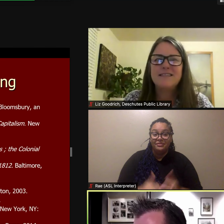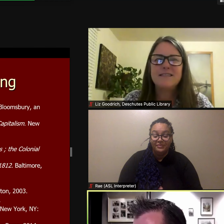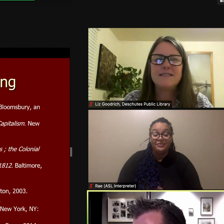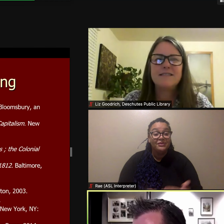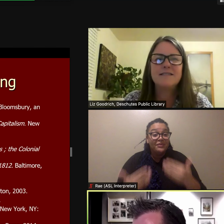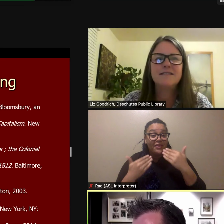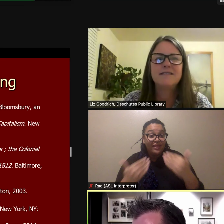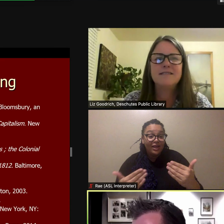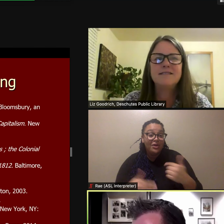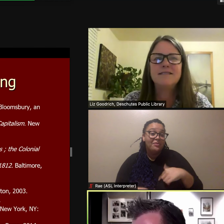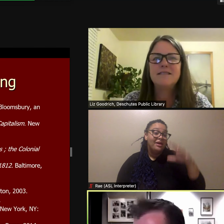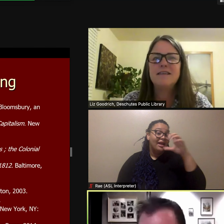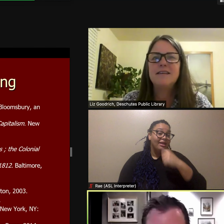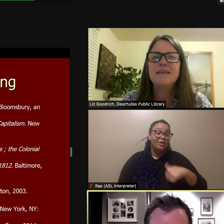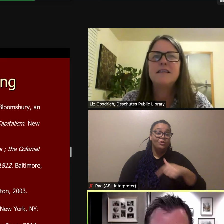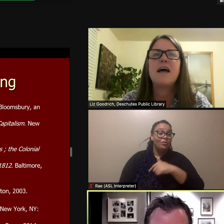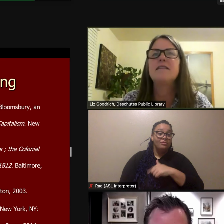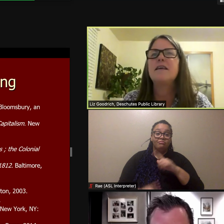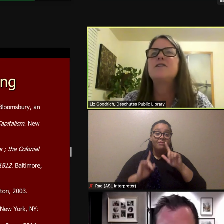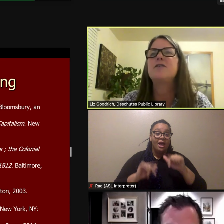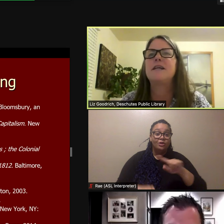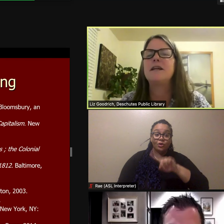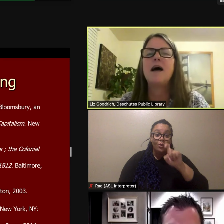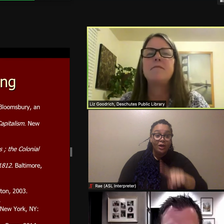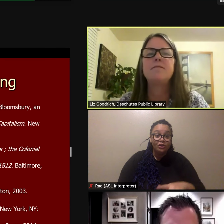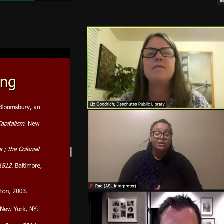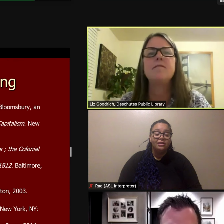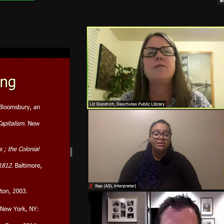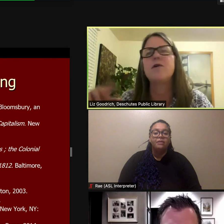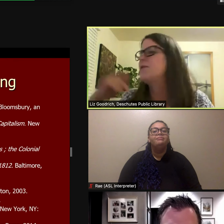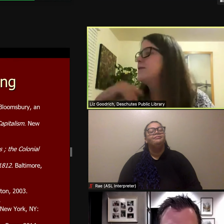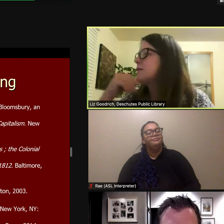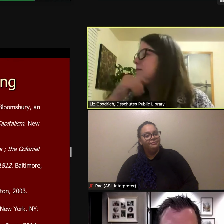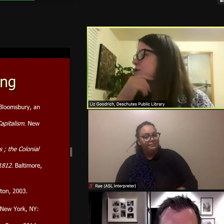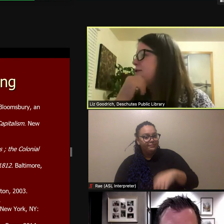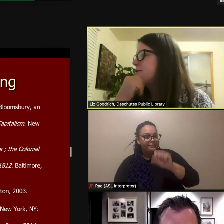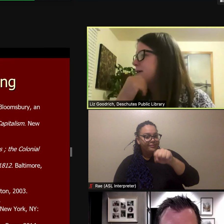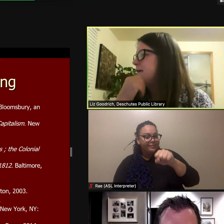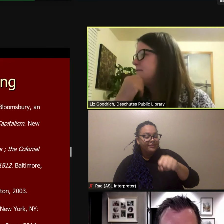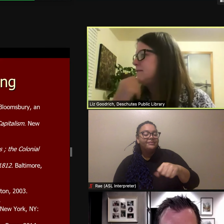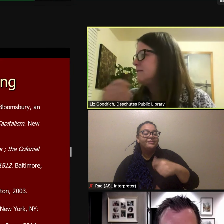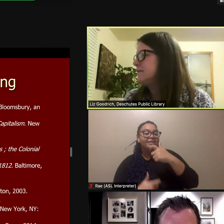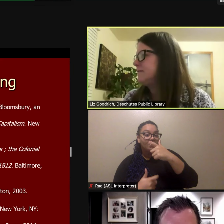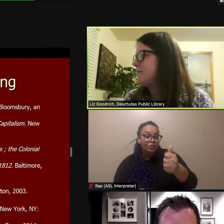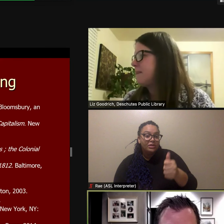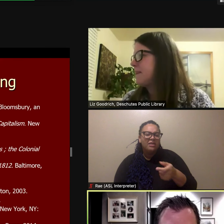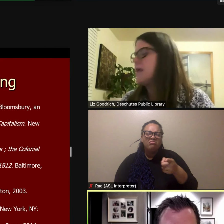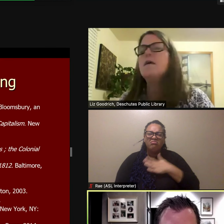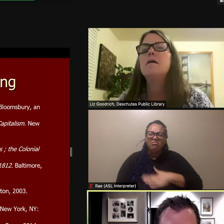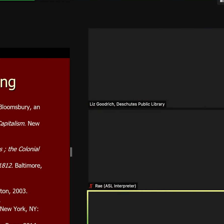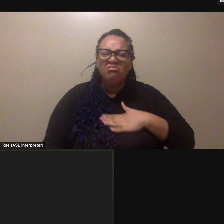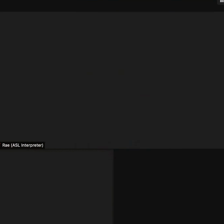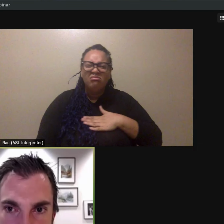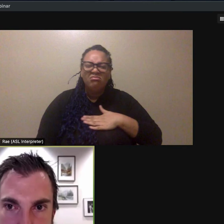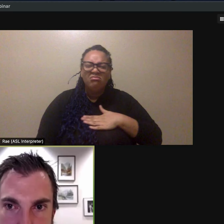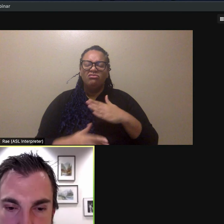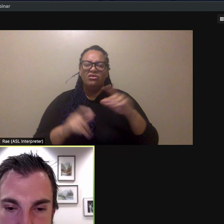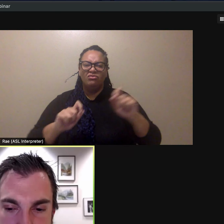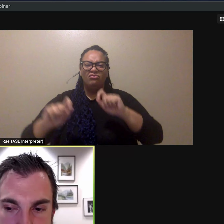And I guess we'll take some questions. Yeah. Interesting. Murray, will you stop sharing your screen? Yeah.